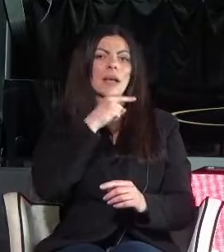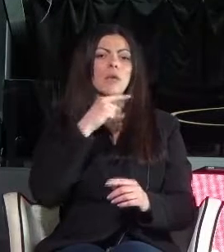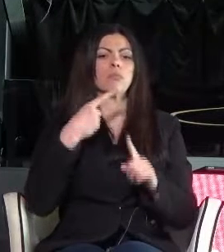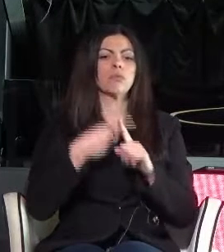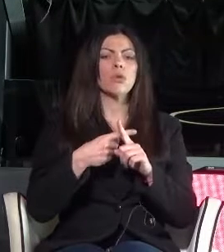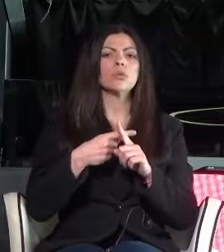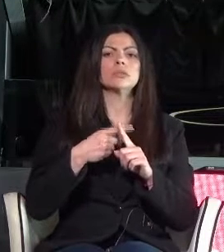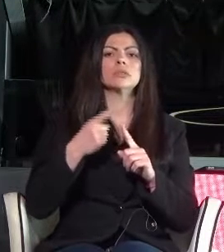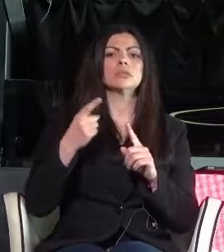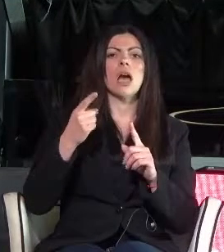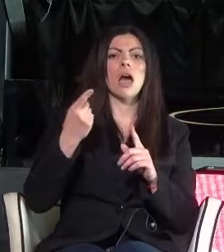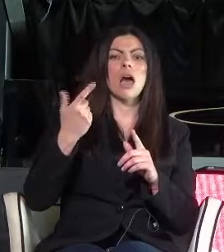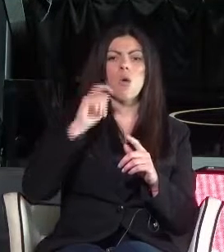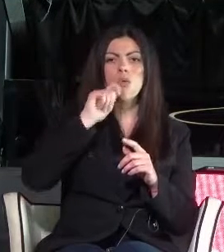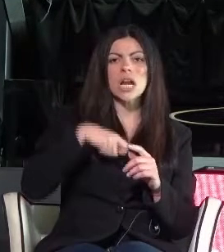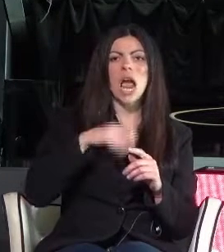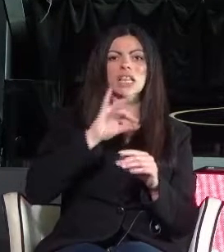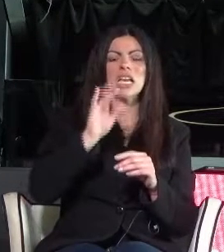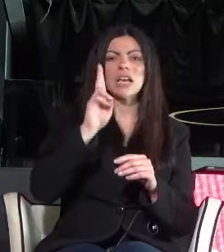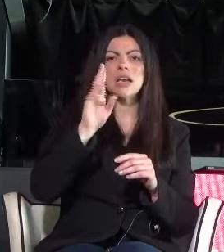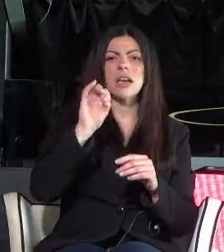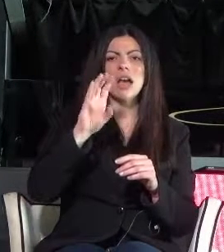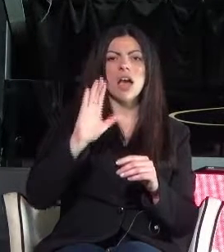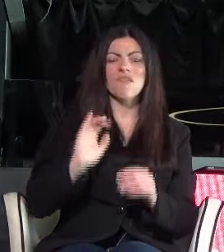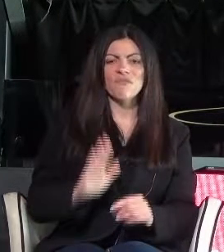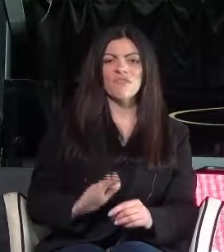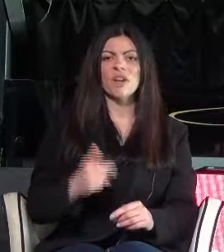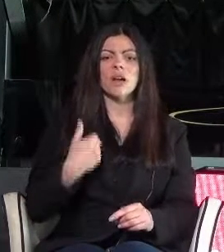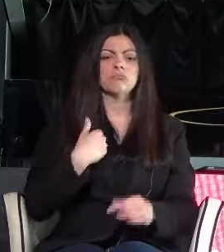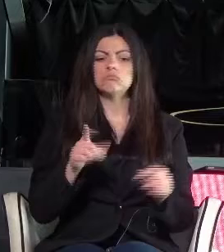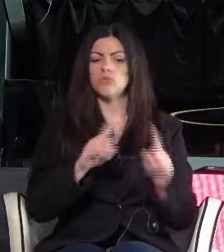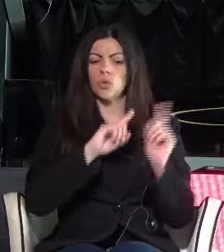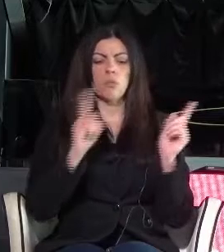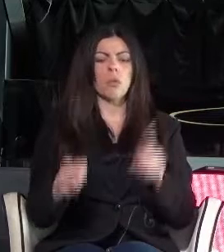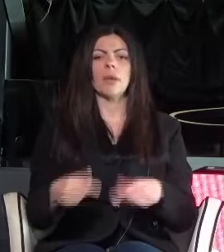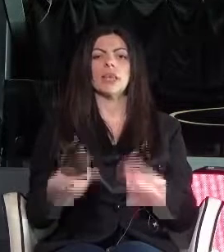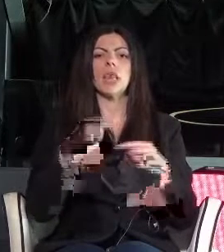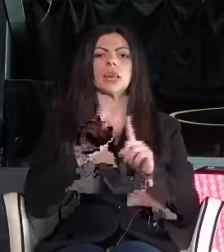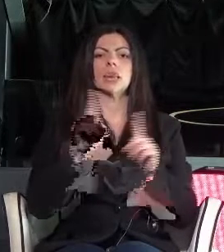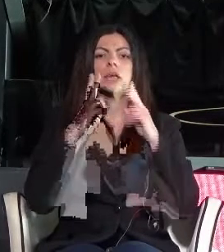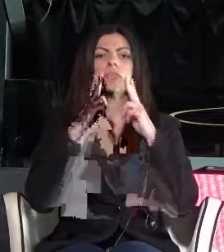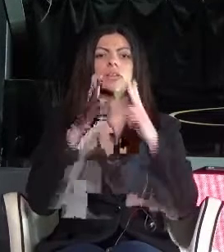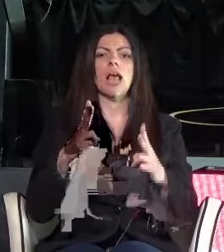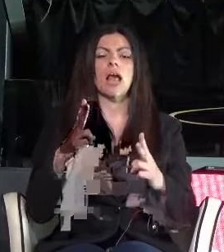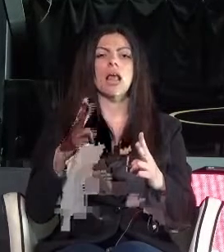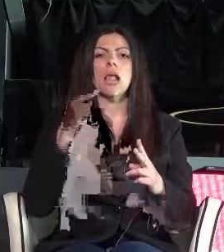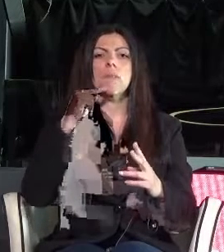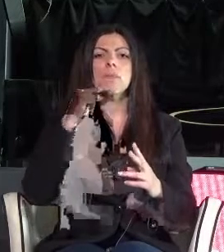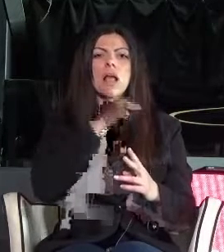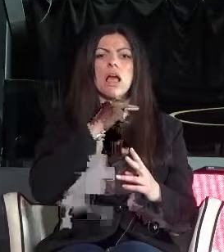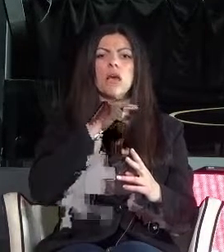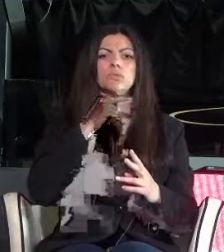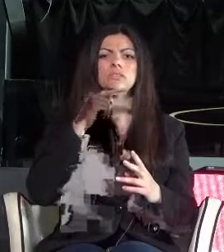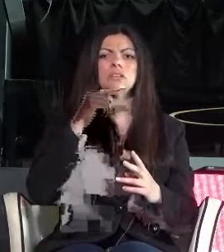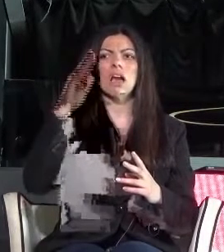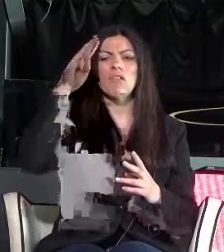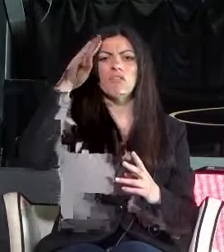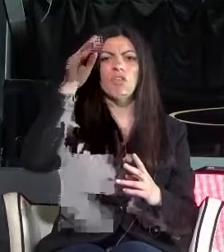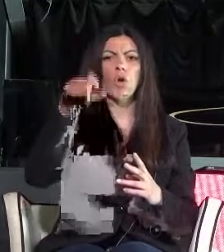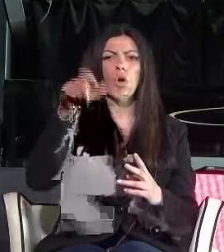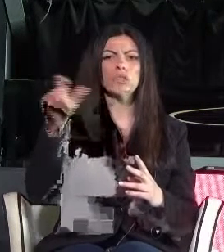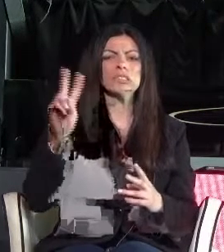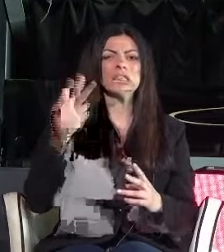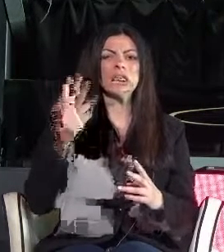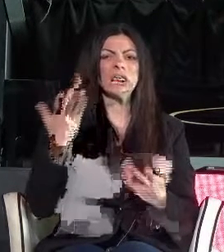evidence of Belarusian soldiers, of Belarusian army fighting against Ukraine. But you know who